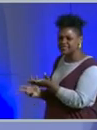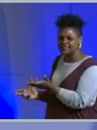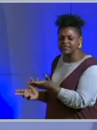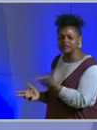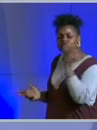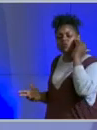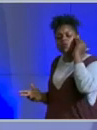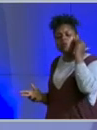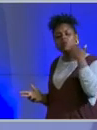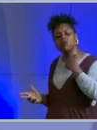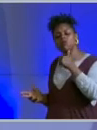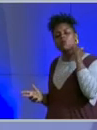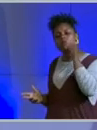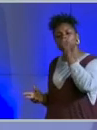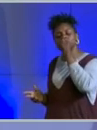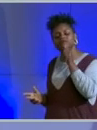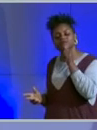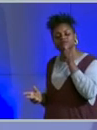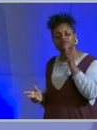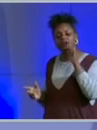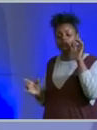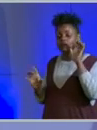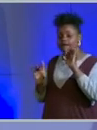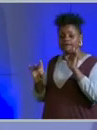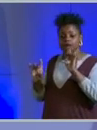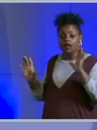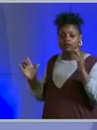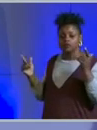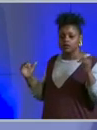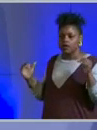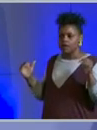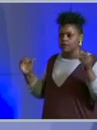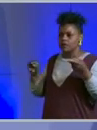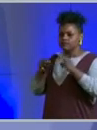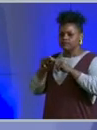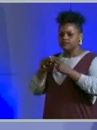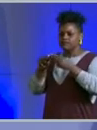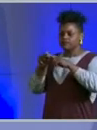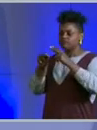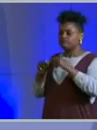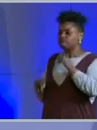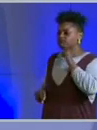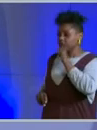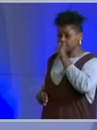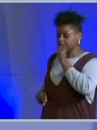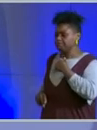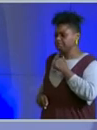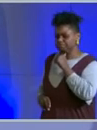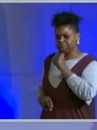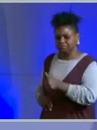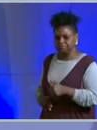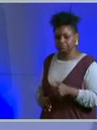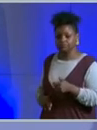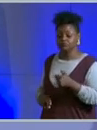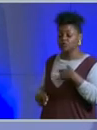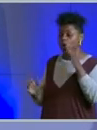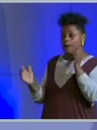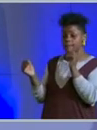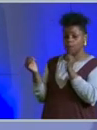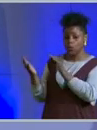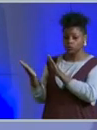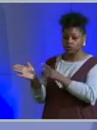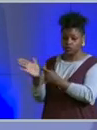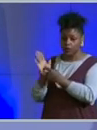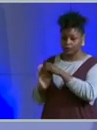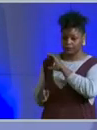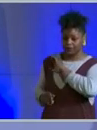tolerate violence escalating in our city. We also recognize that it is an approach that requires police